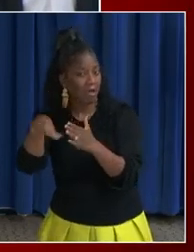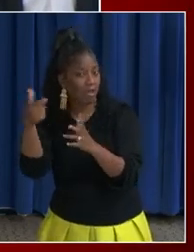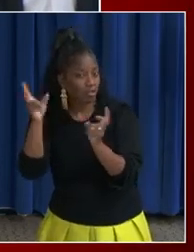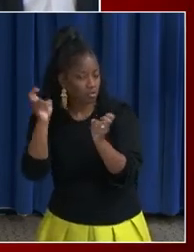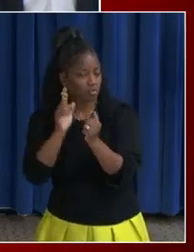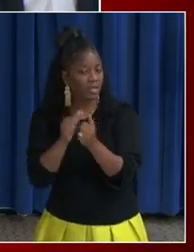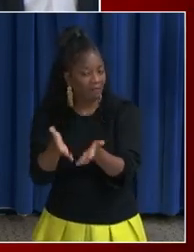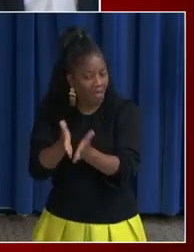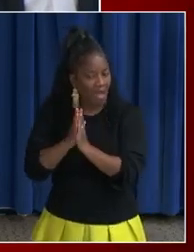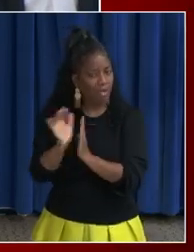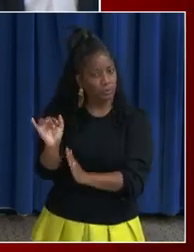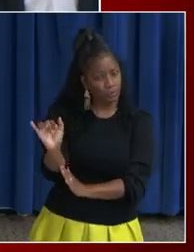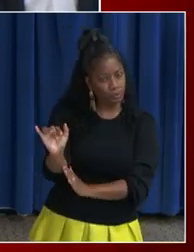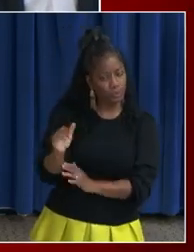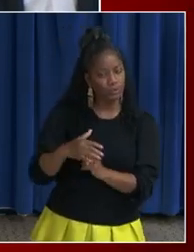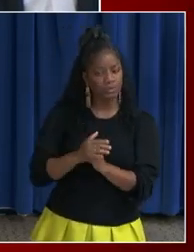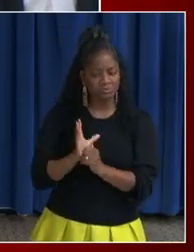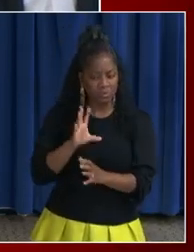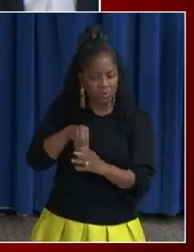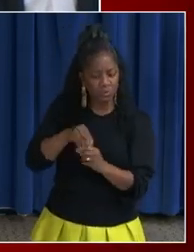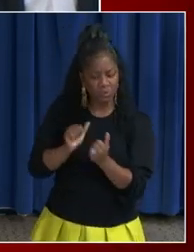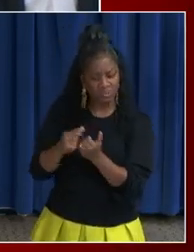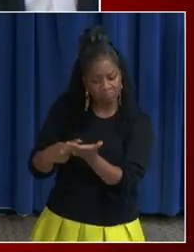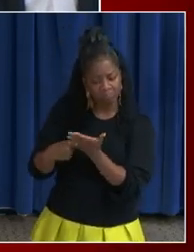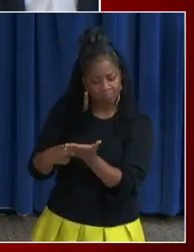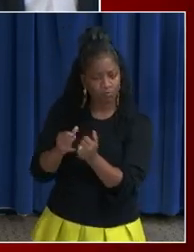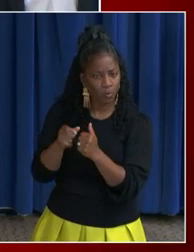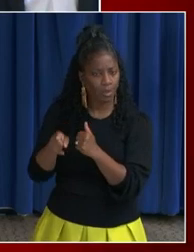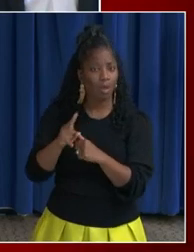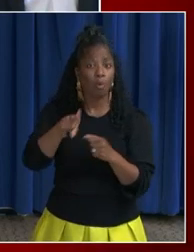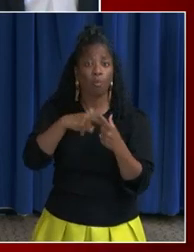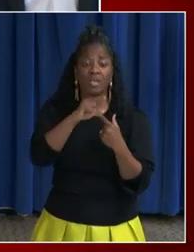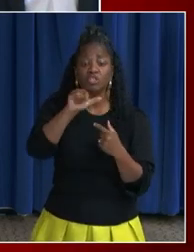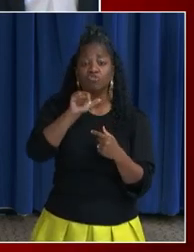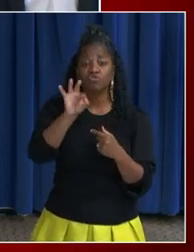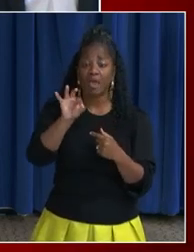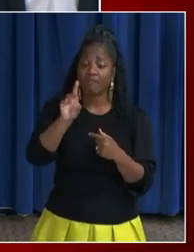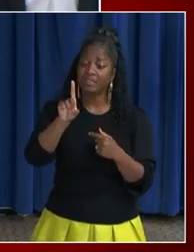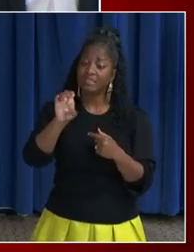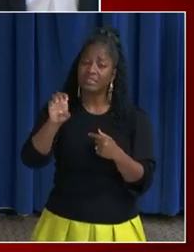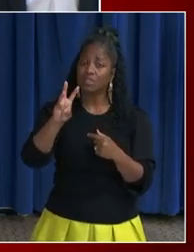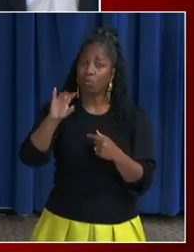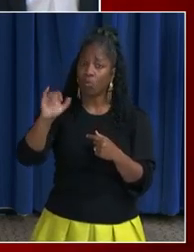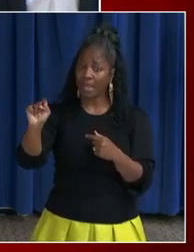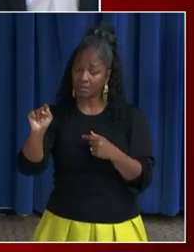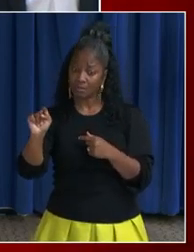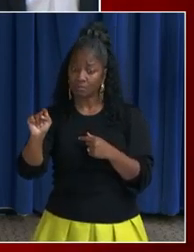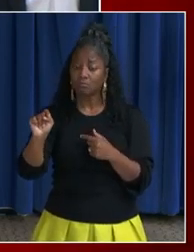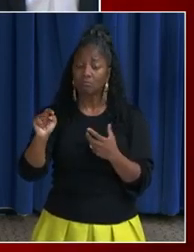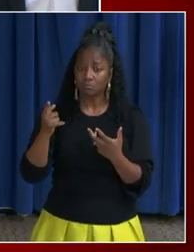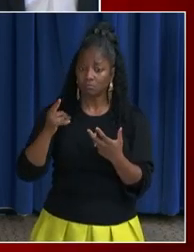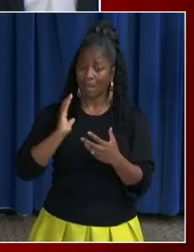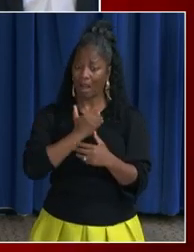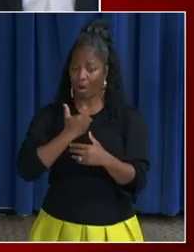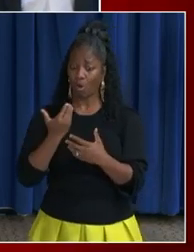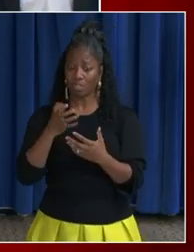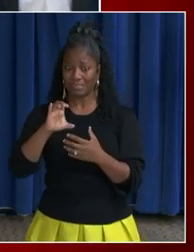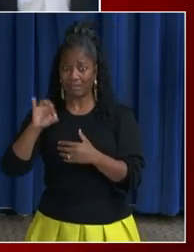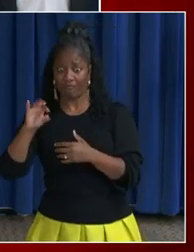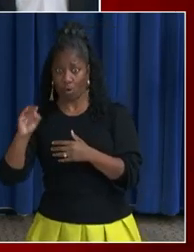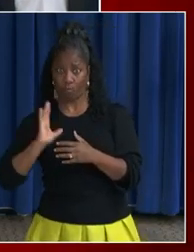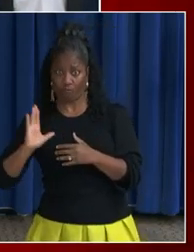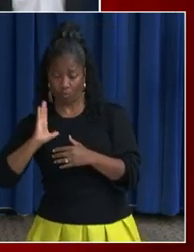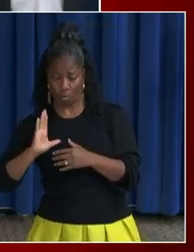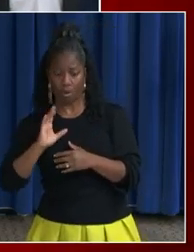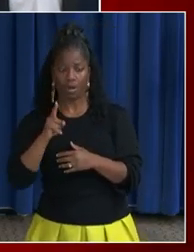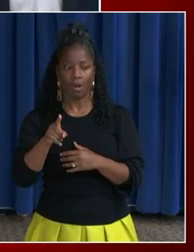I have asked when Jeff DeWitt was our CFO, a focus on metro finances, which is going to is a huge